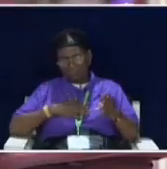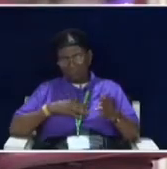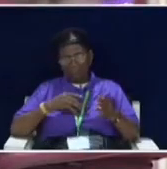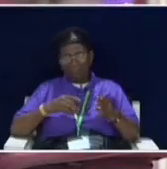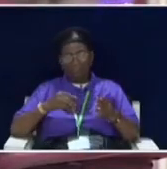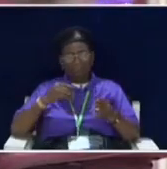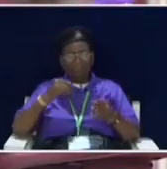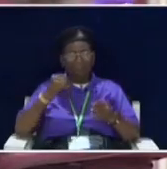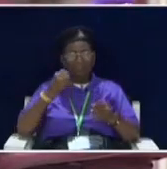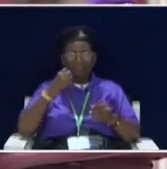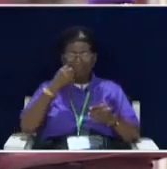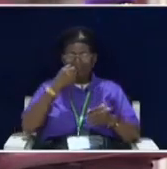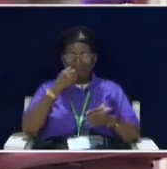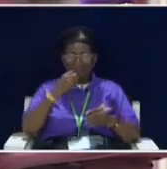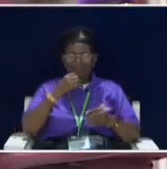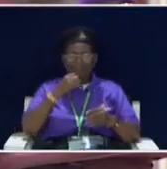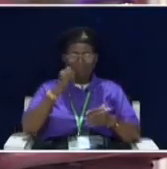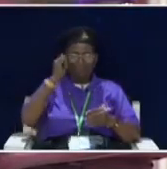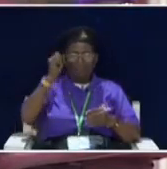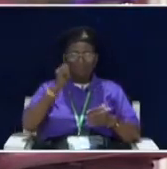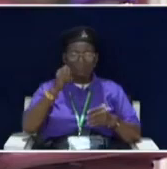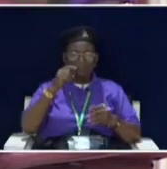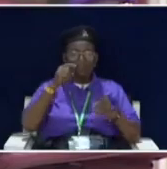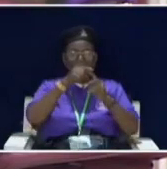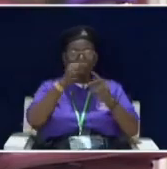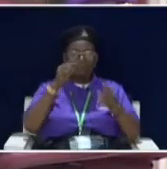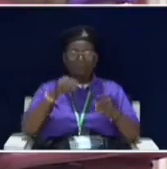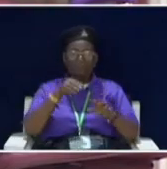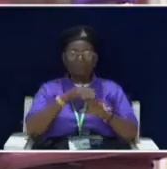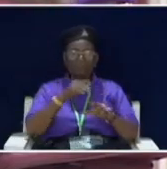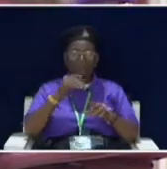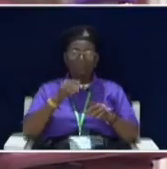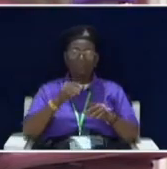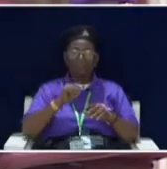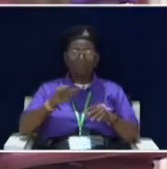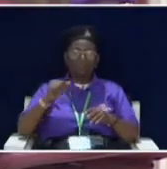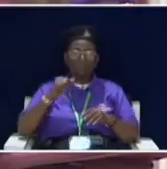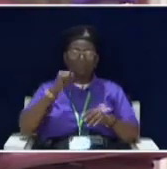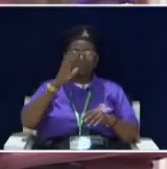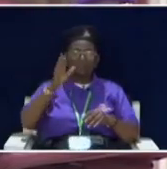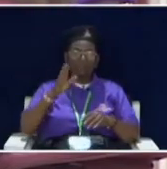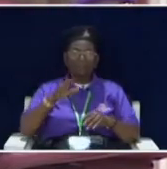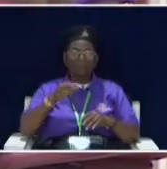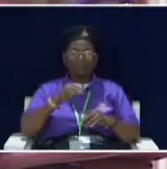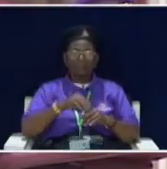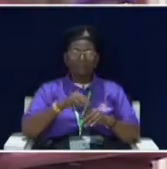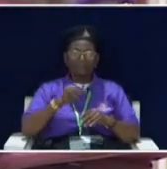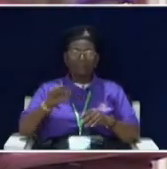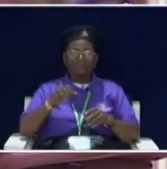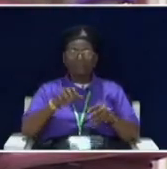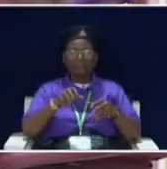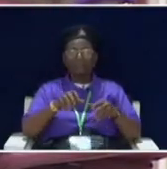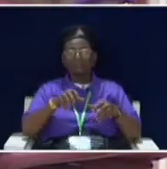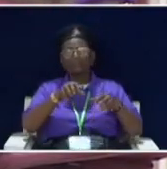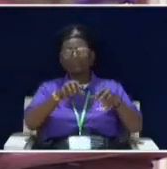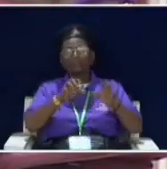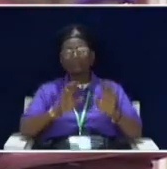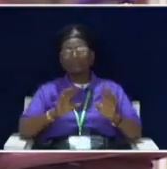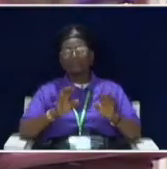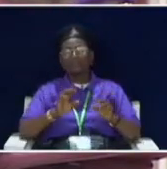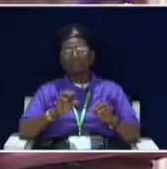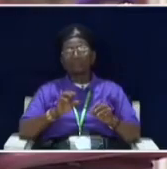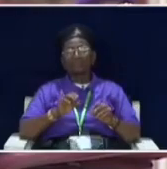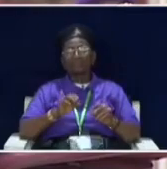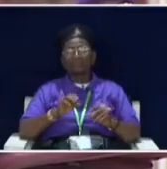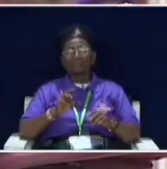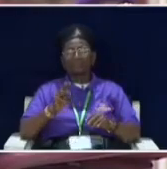laju. He pointed at a woman in the crowd. Oh, one now, Juwe obirin kan si mi laarin ero.